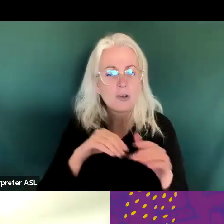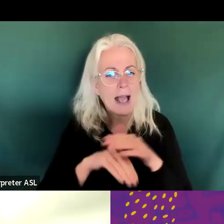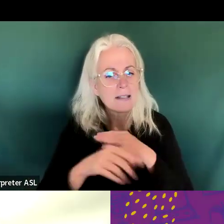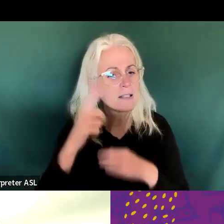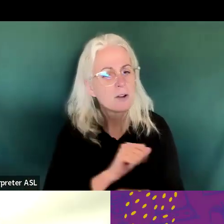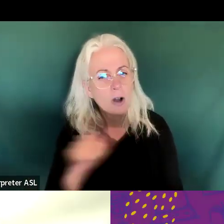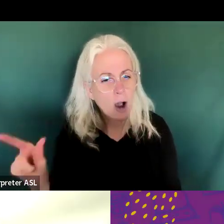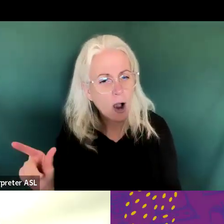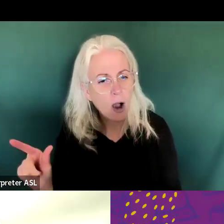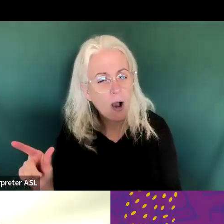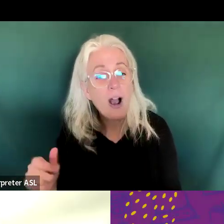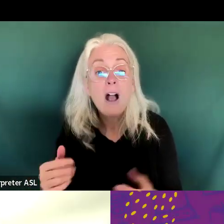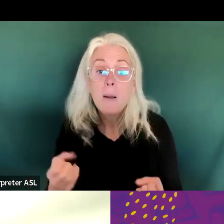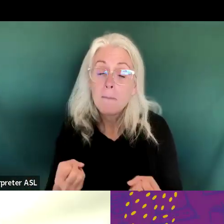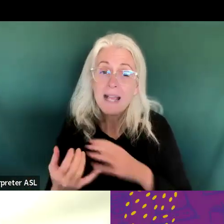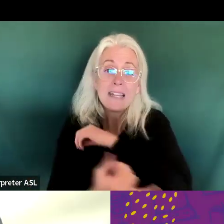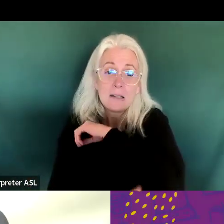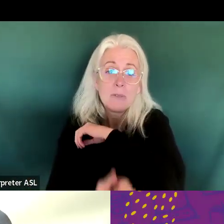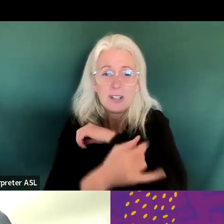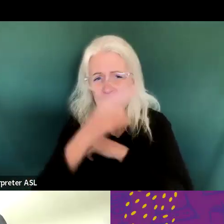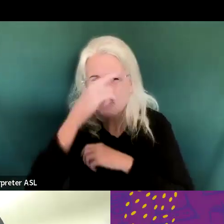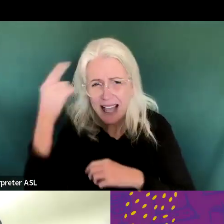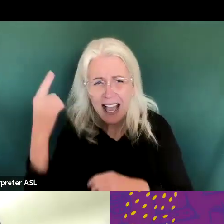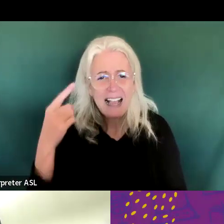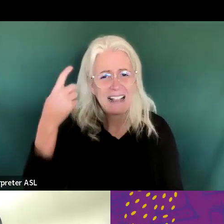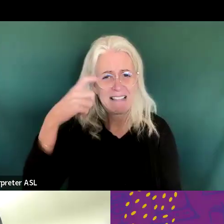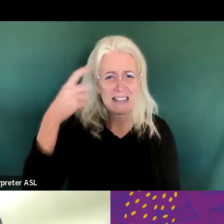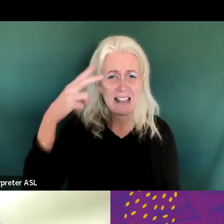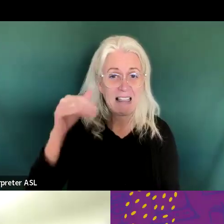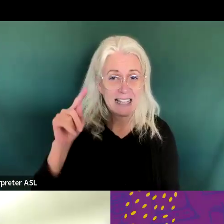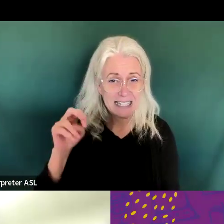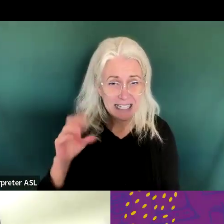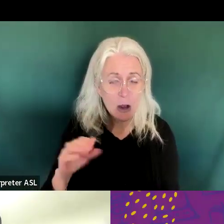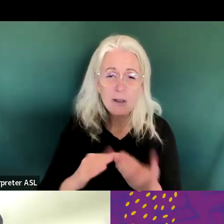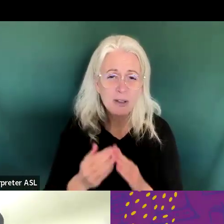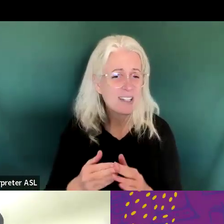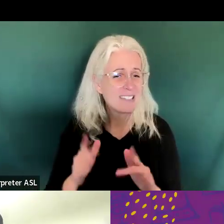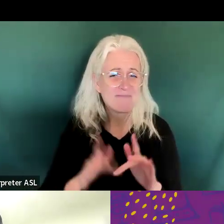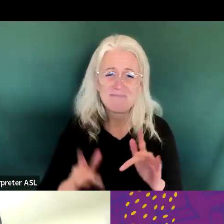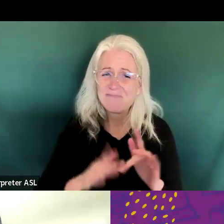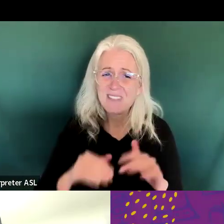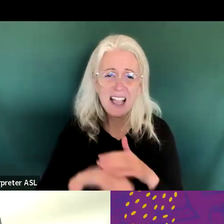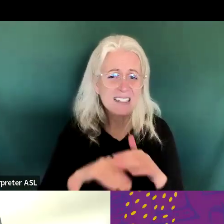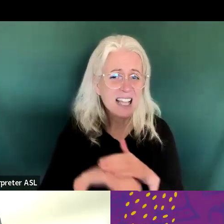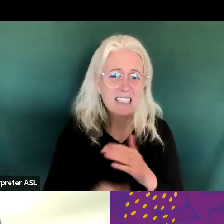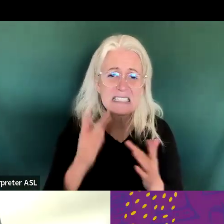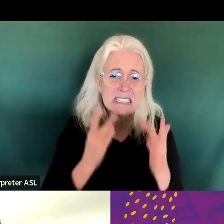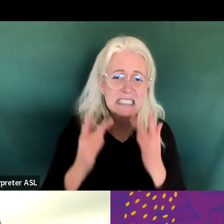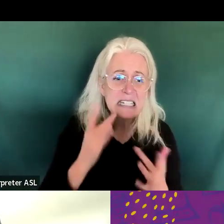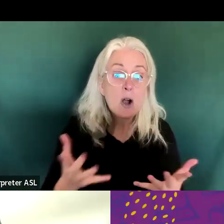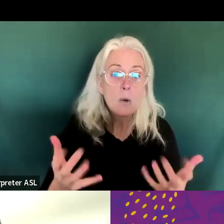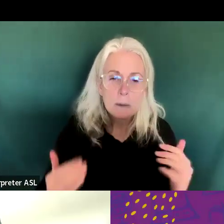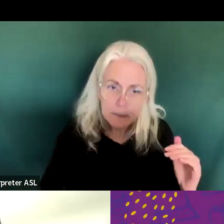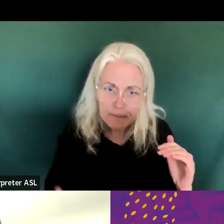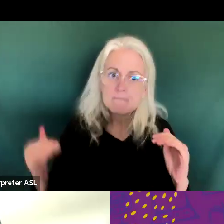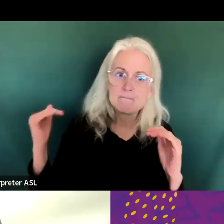the predominantly Black and Latino communities are disproportionately impacted by lack of access, and to high-speed